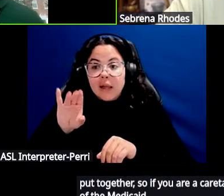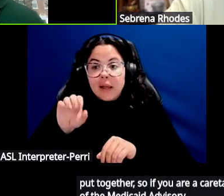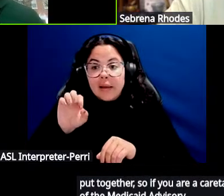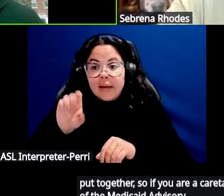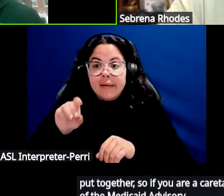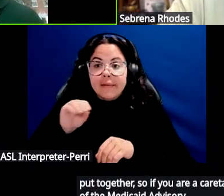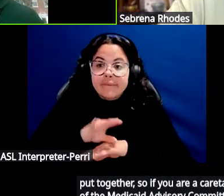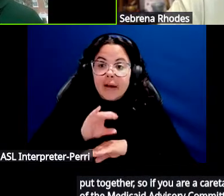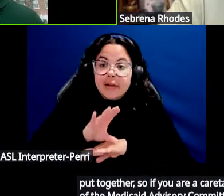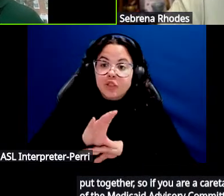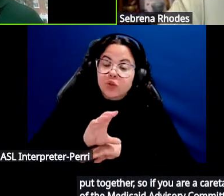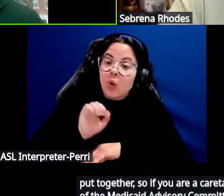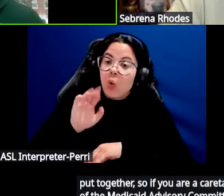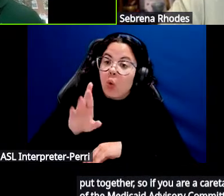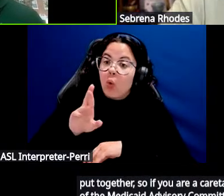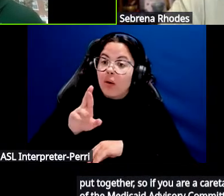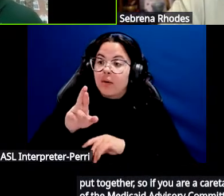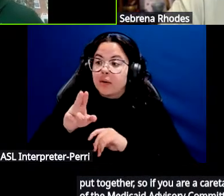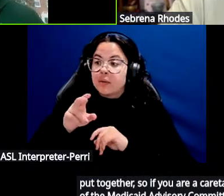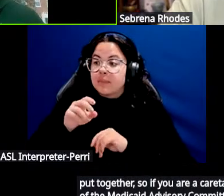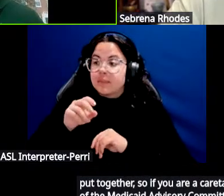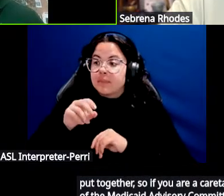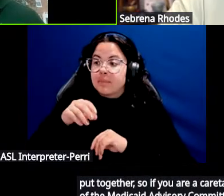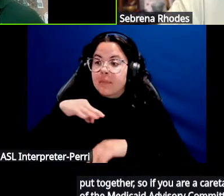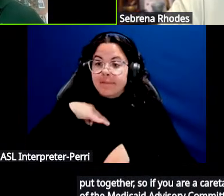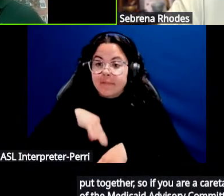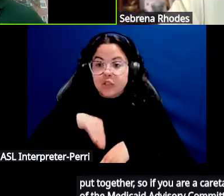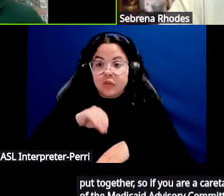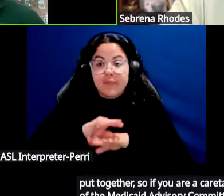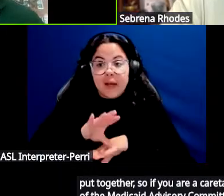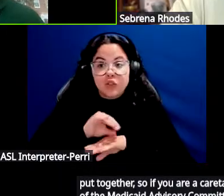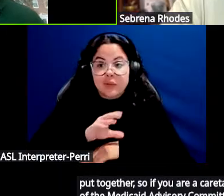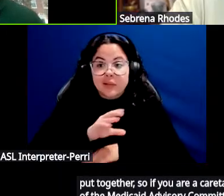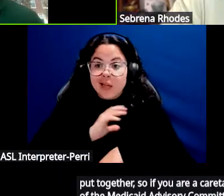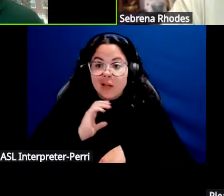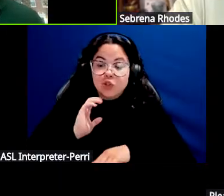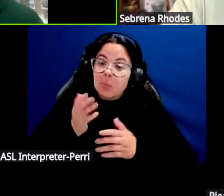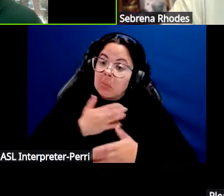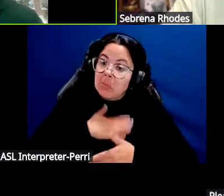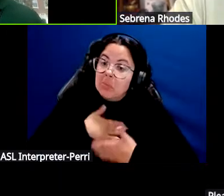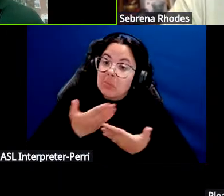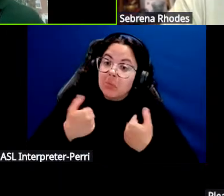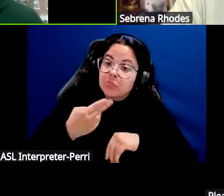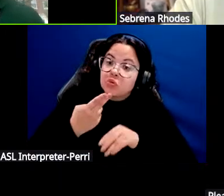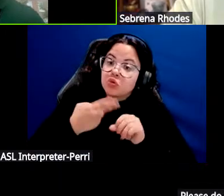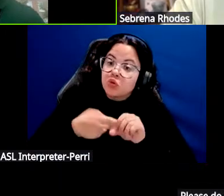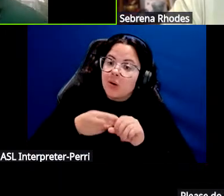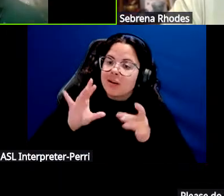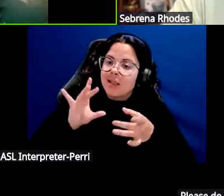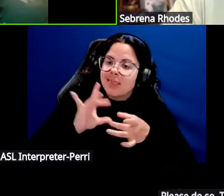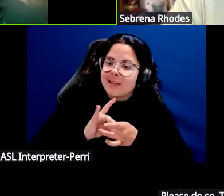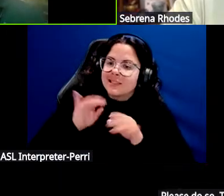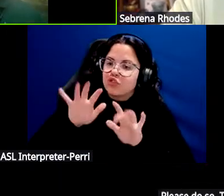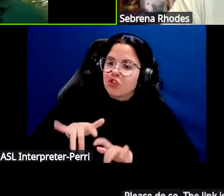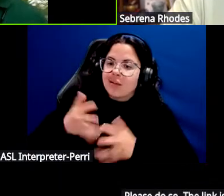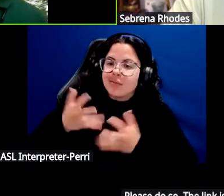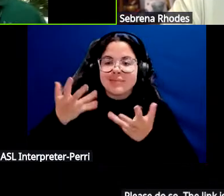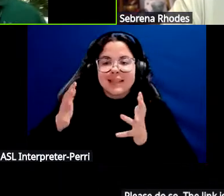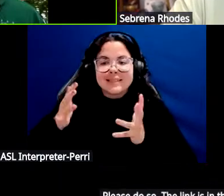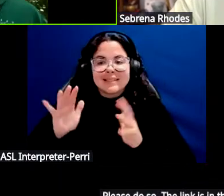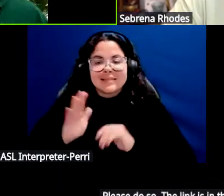or Beneficiary Advisory Council, please do so. The links is in the chat as well. That's all I have for